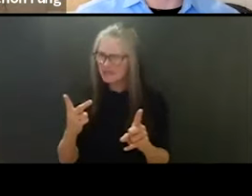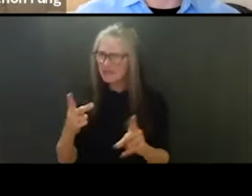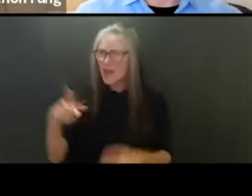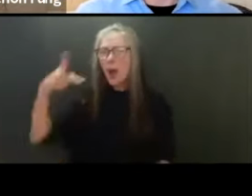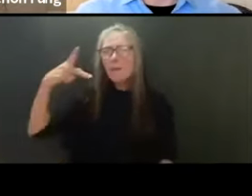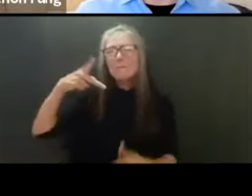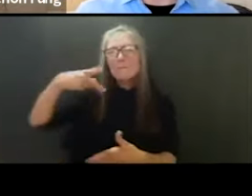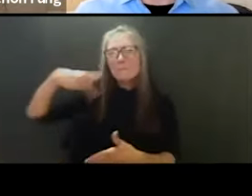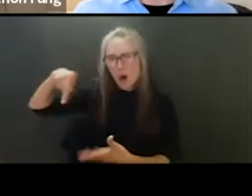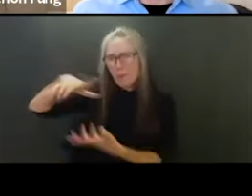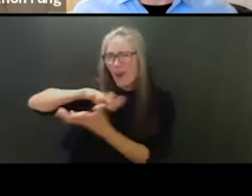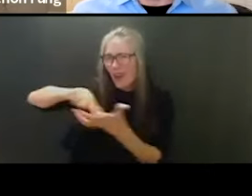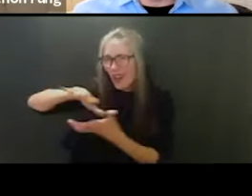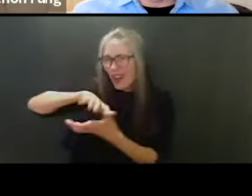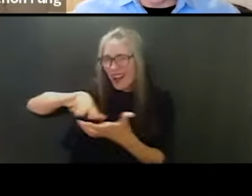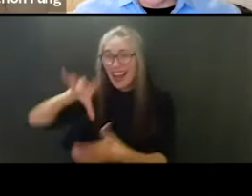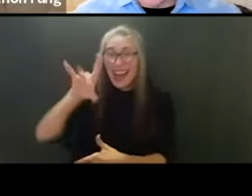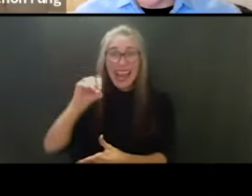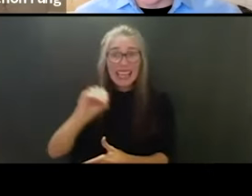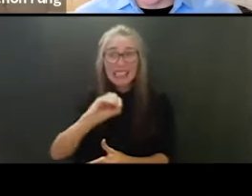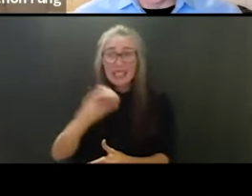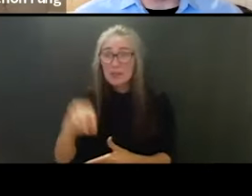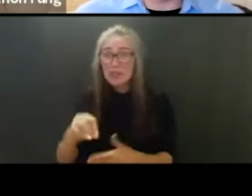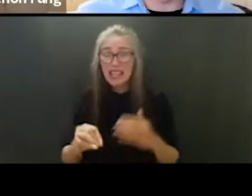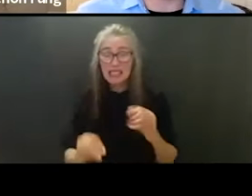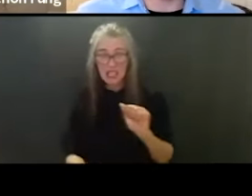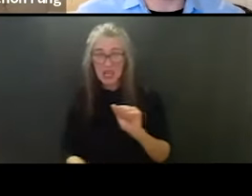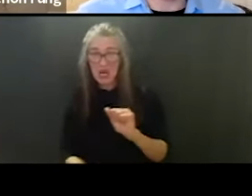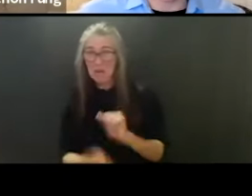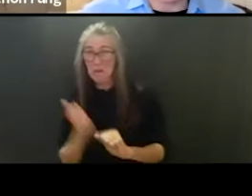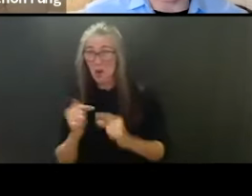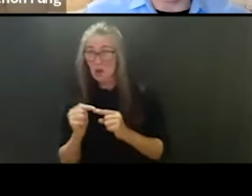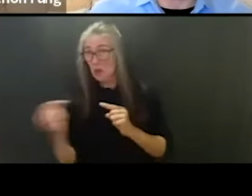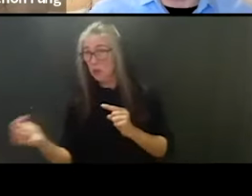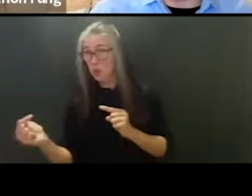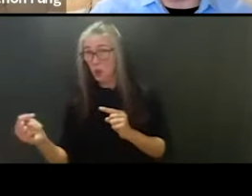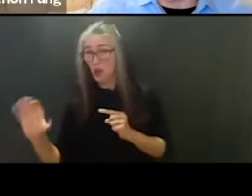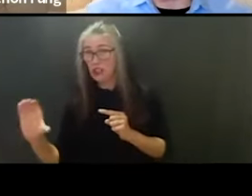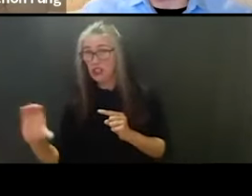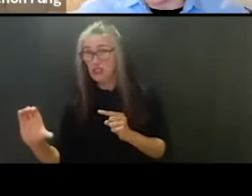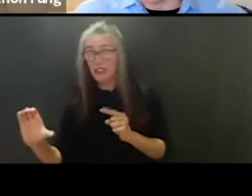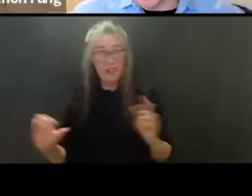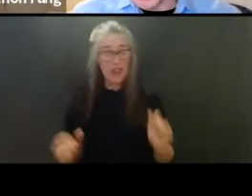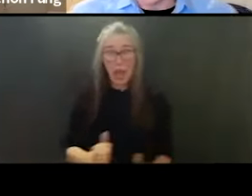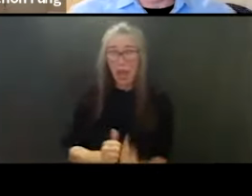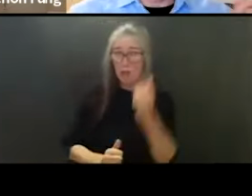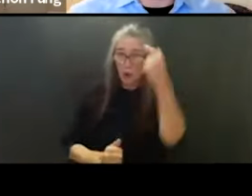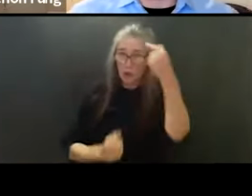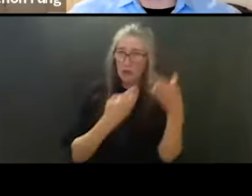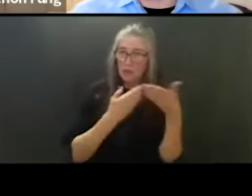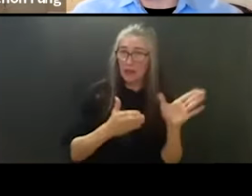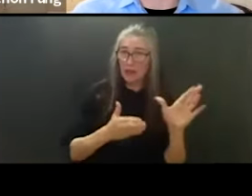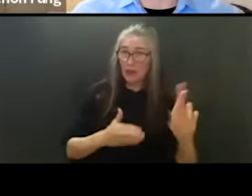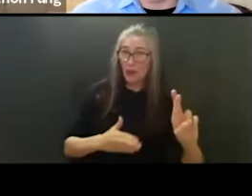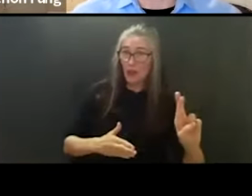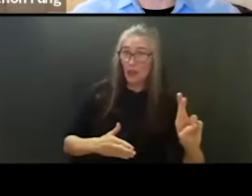that time were purple, in the sense that 80% was between the most conservative Democrat and the